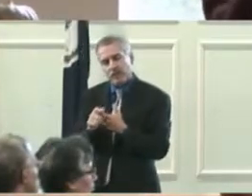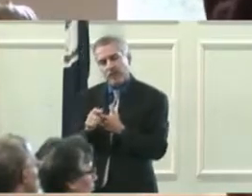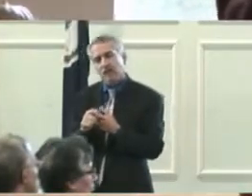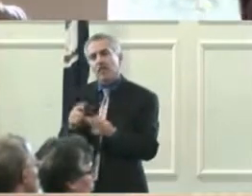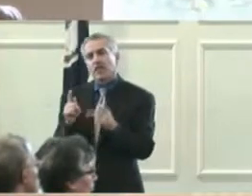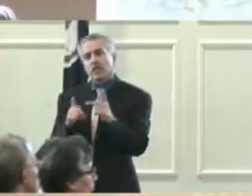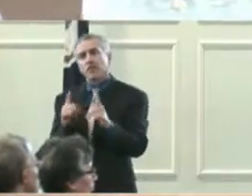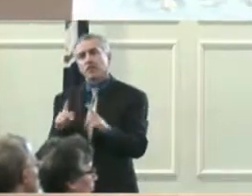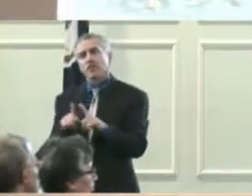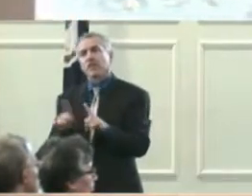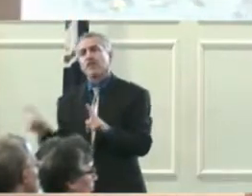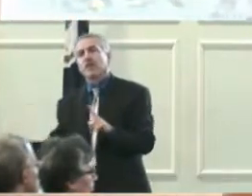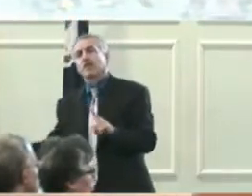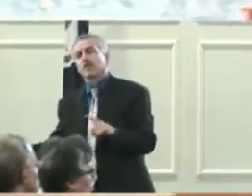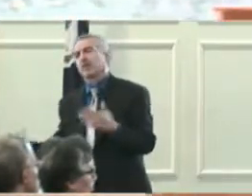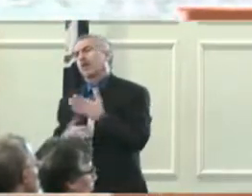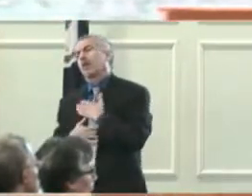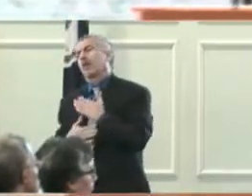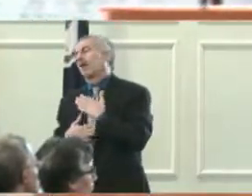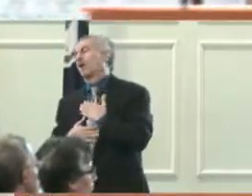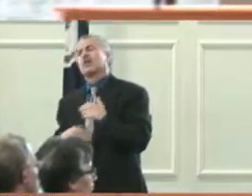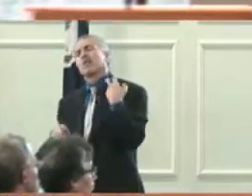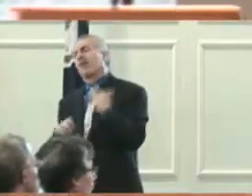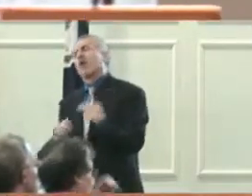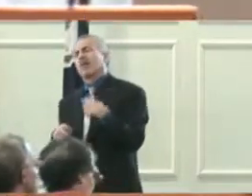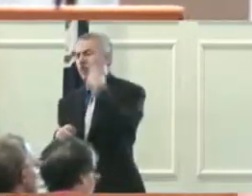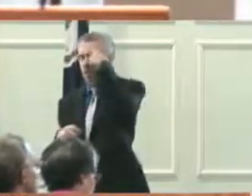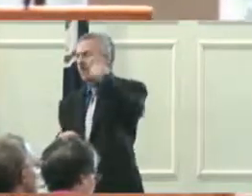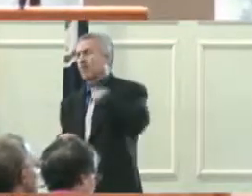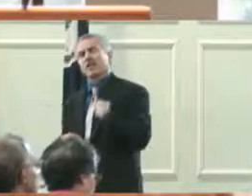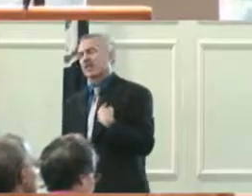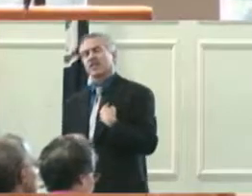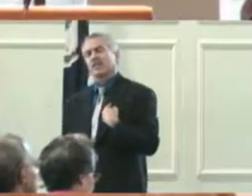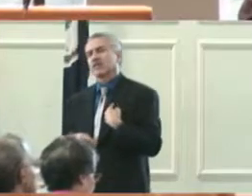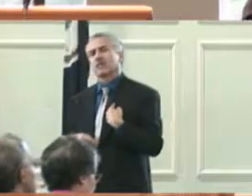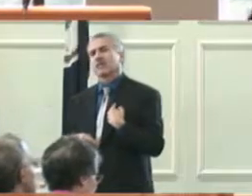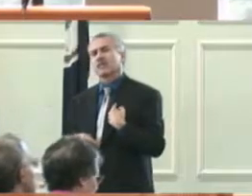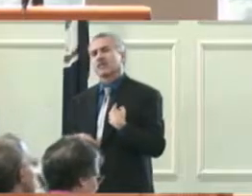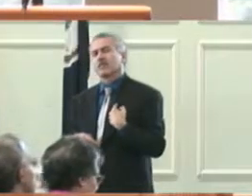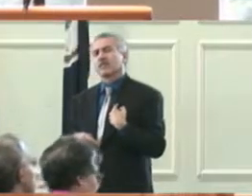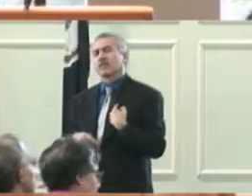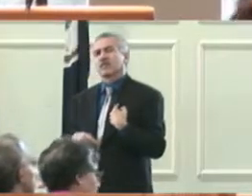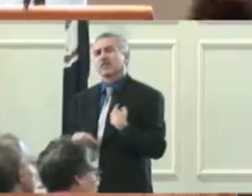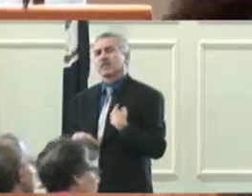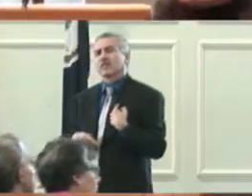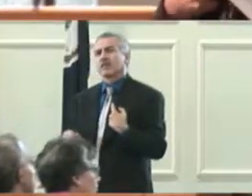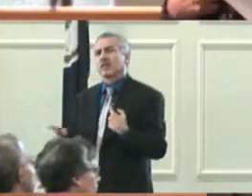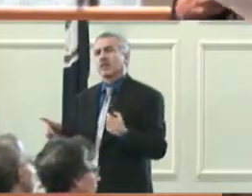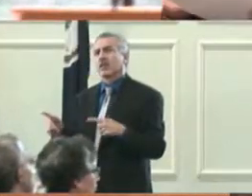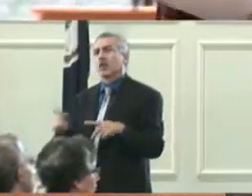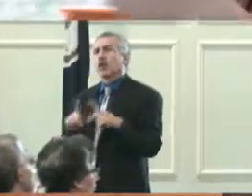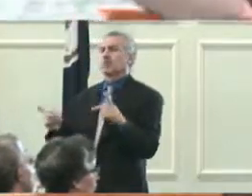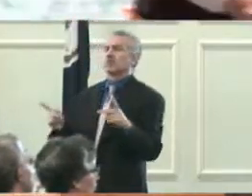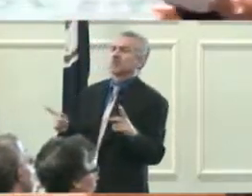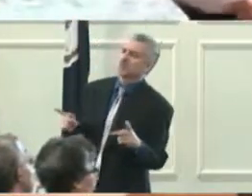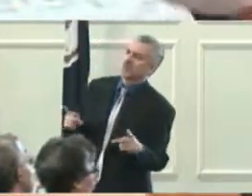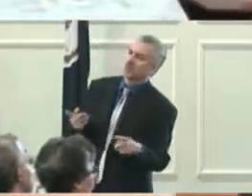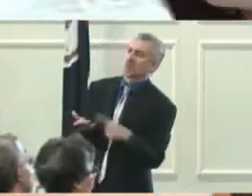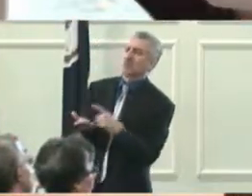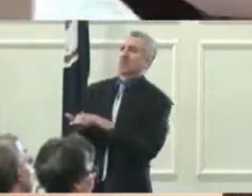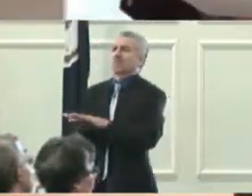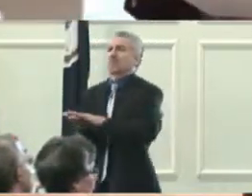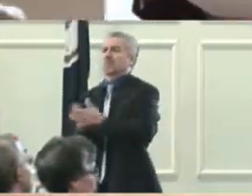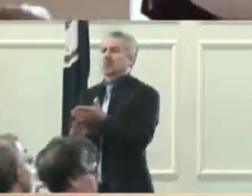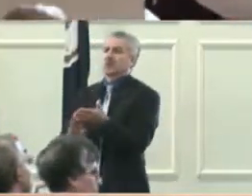discouraged. Some people give up. Some people say, well, this is too hard. It's not for me. You know, this is for the birds. Or, you know, I'm too young to be involved in